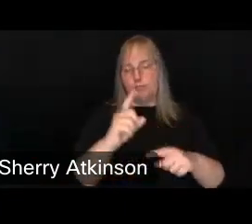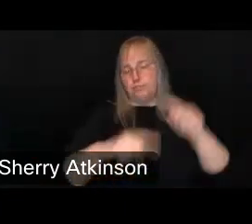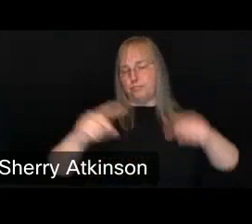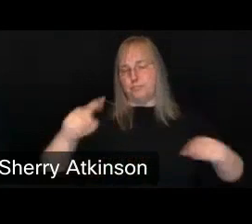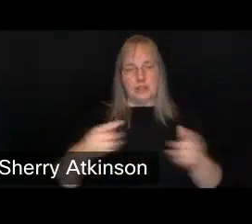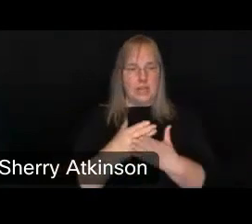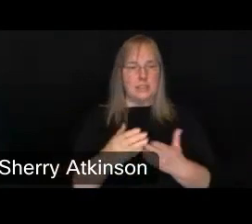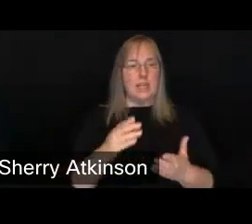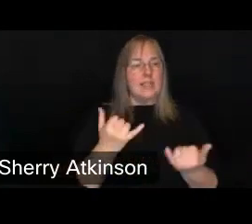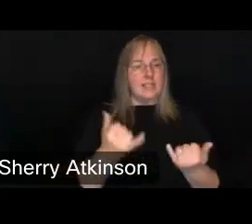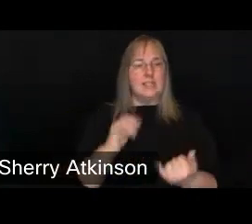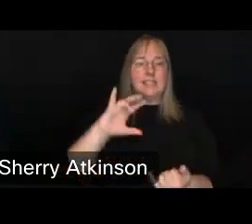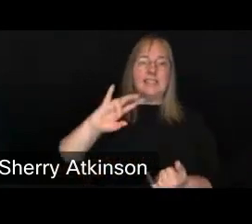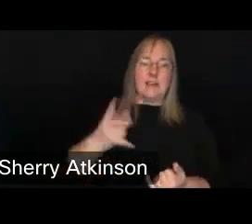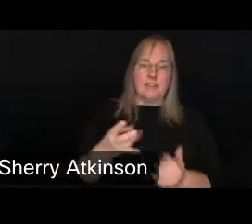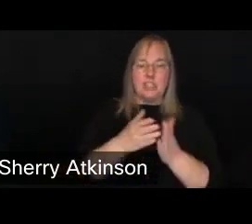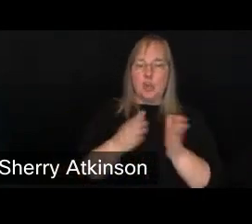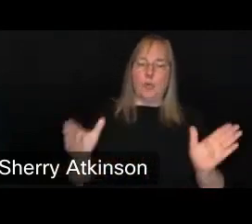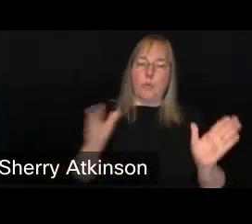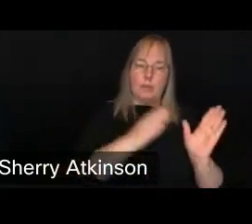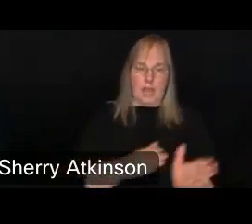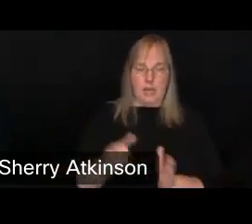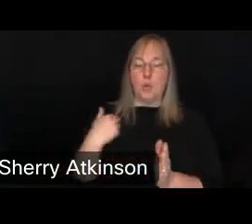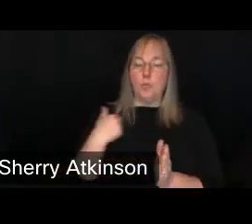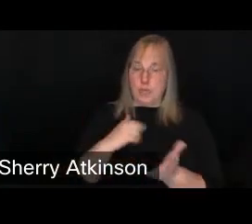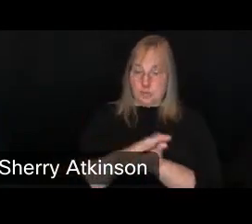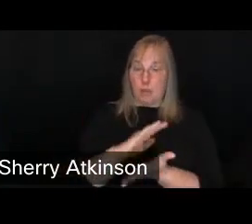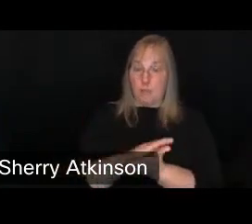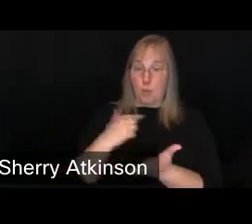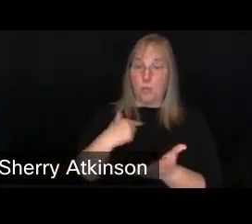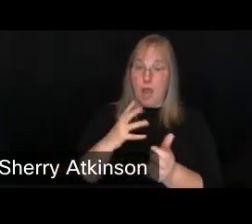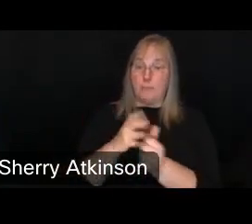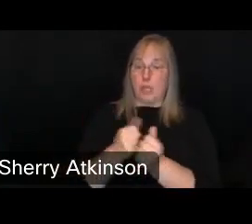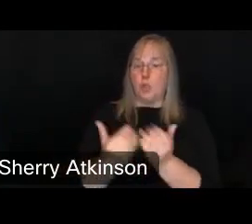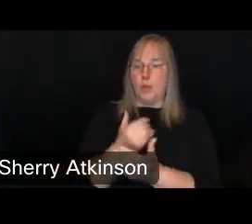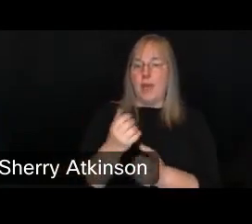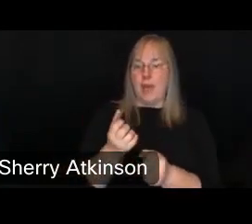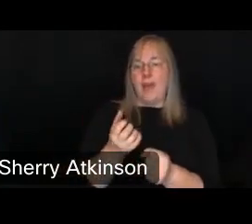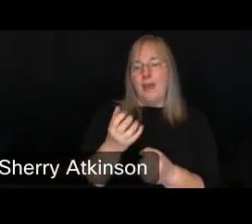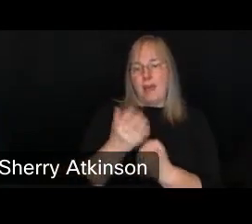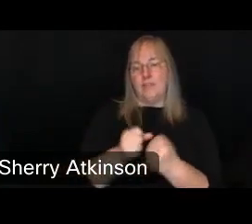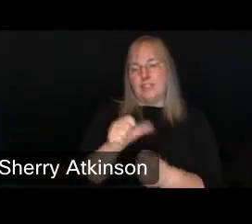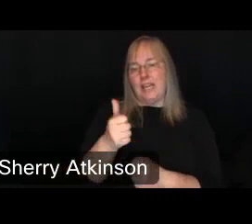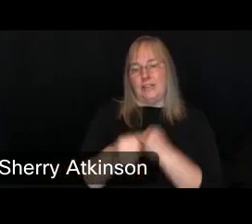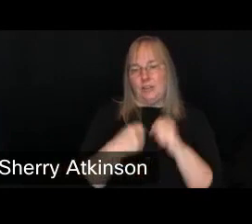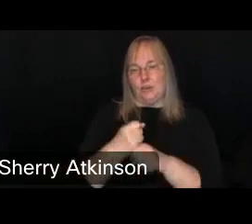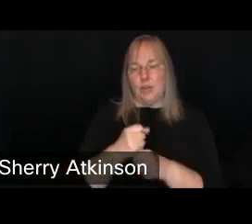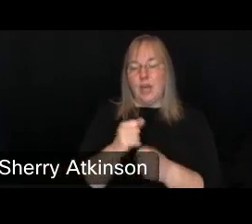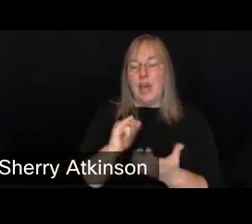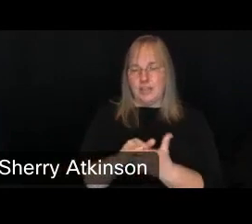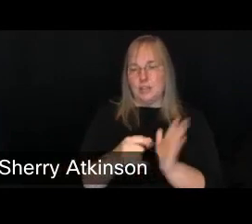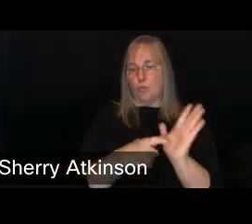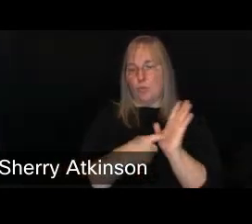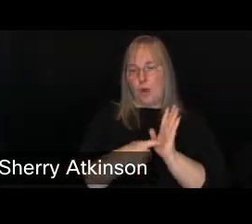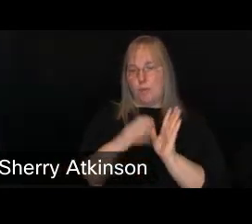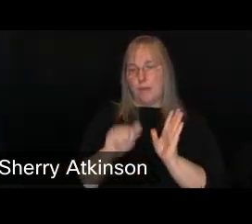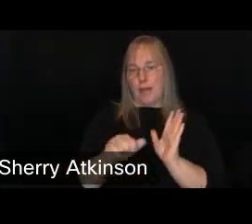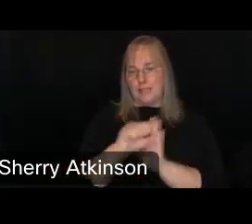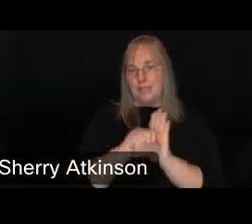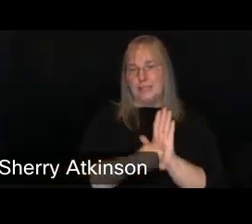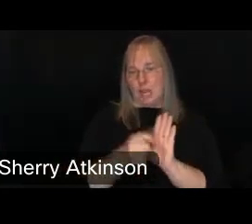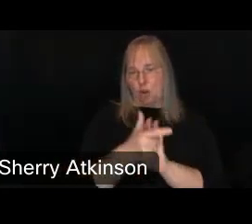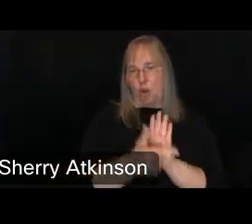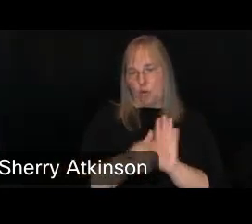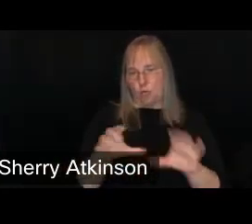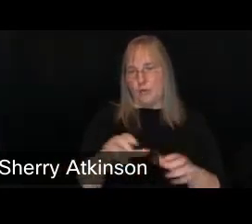in the county, and it is a document that we do update once every 10 years, and it's required to do, and is required by state law to do so.